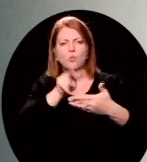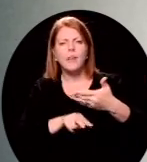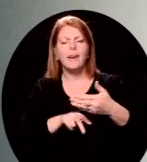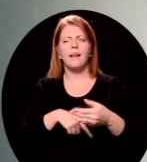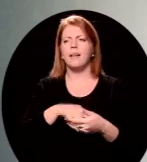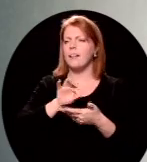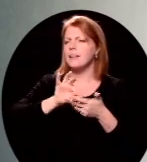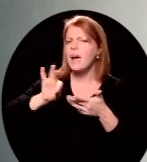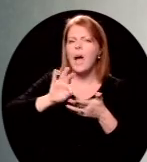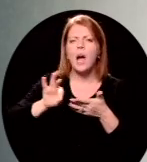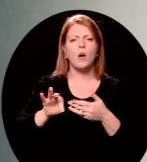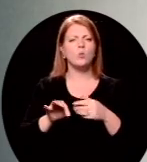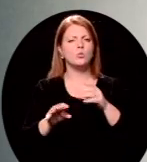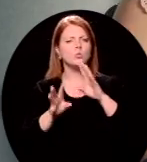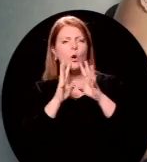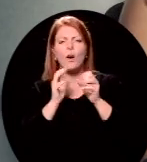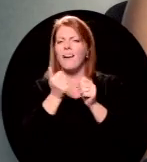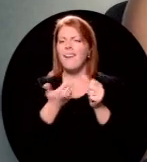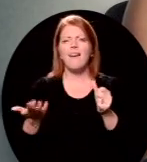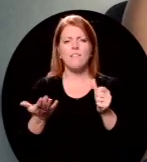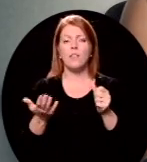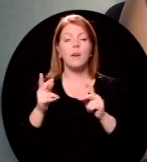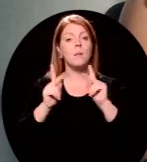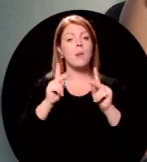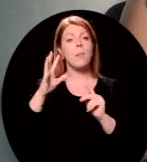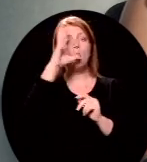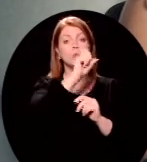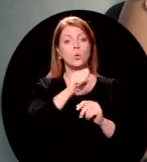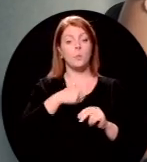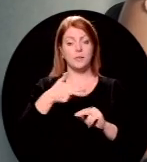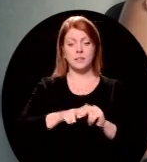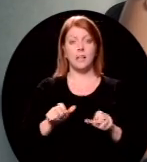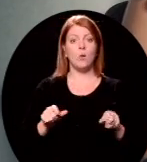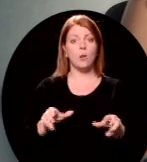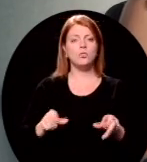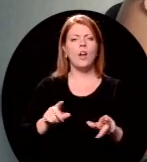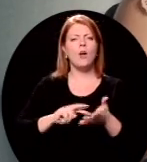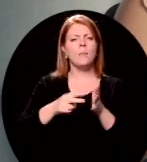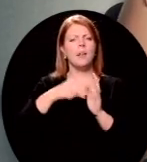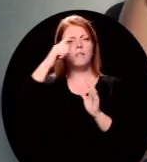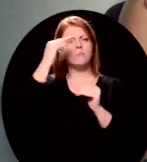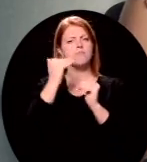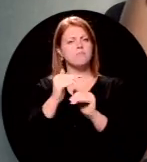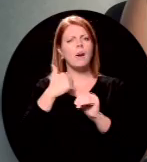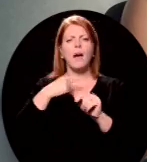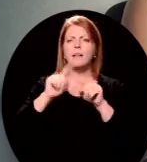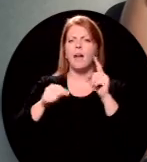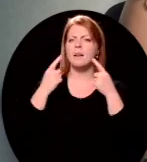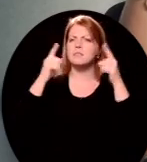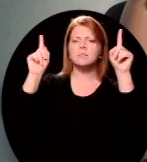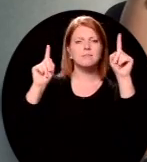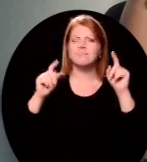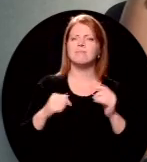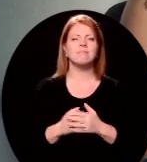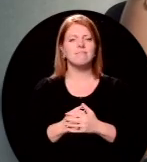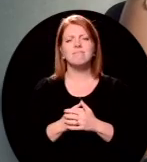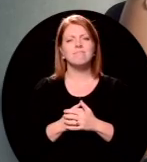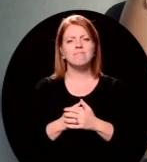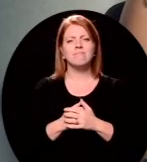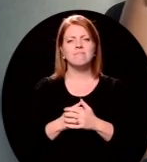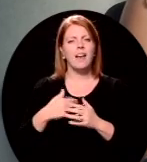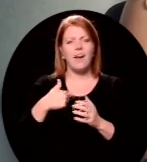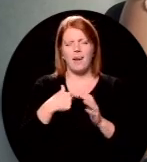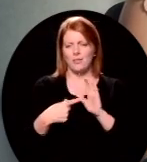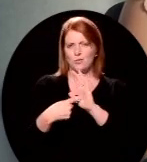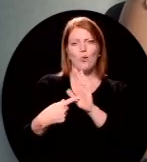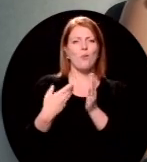how to count, how to talk. They all assume because you're in a chair, you don't have the mental capacity to do anything, and